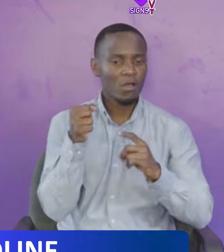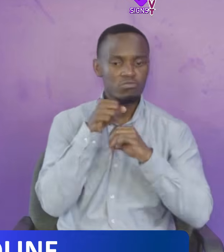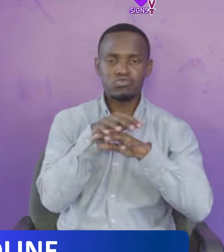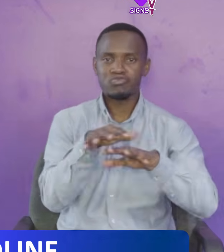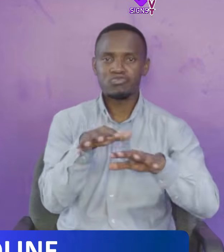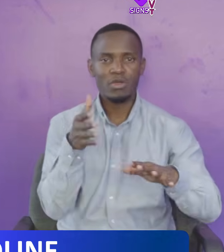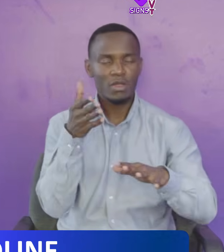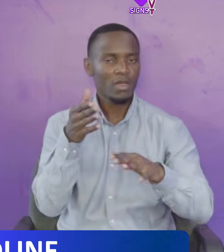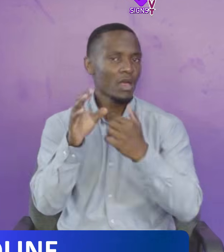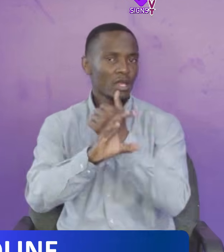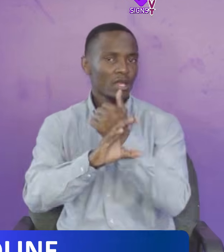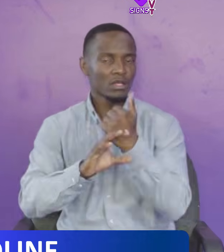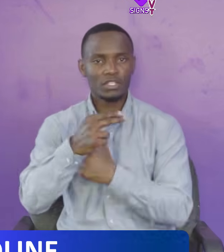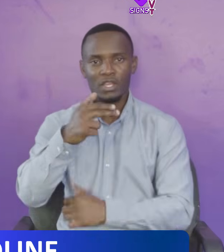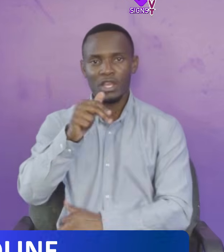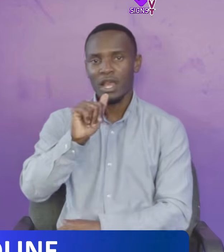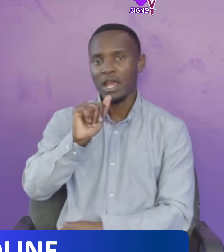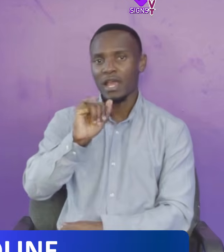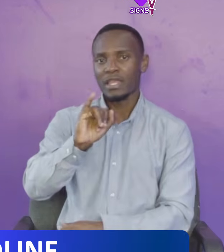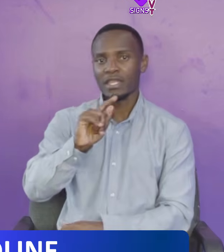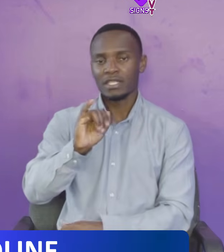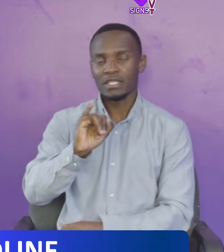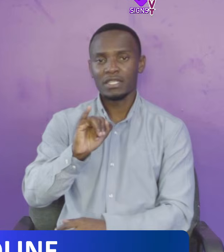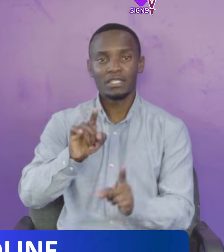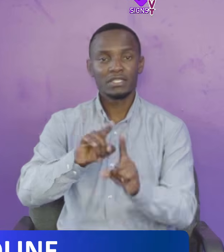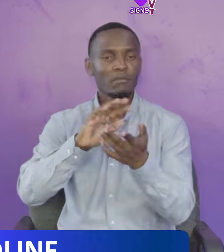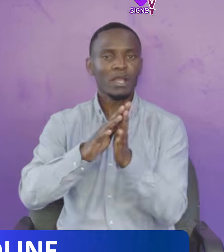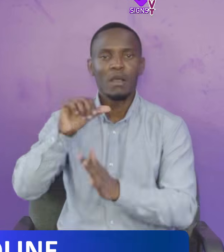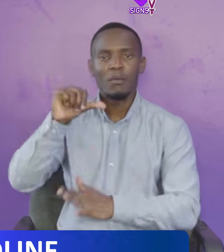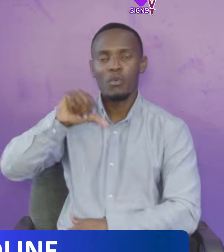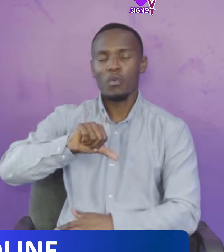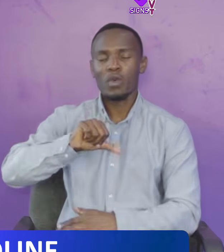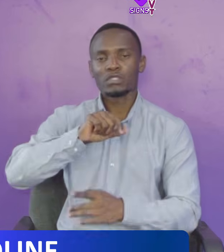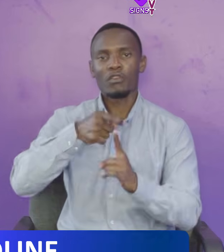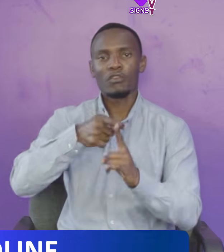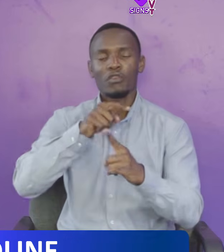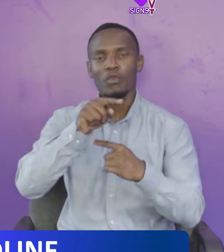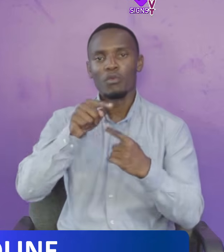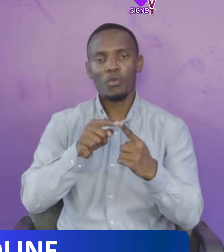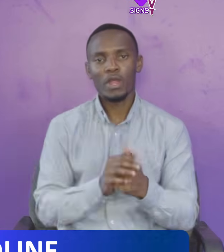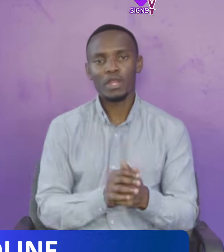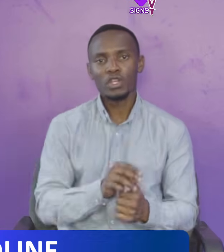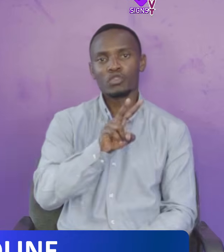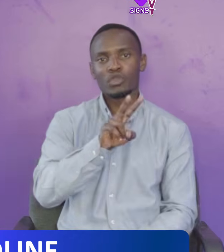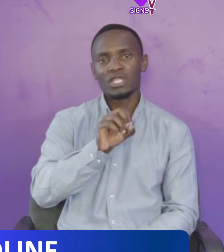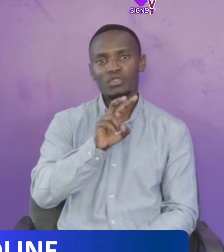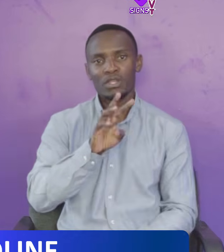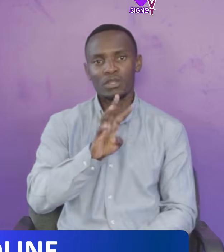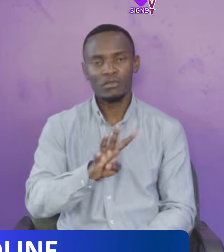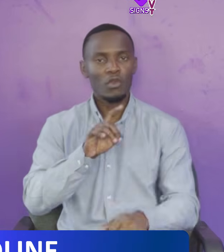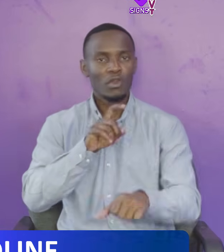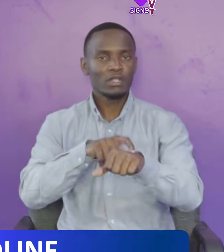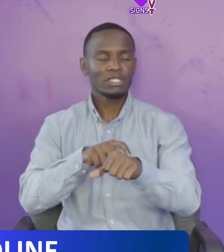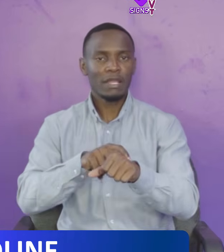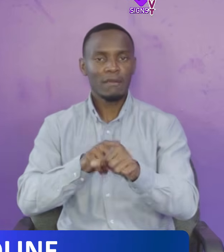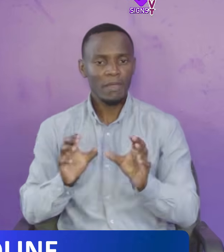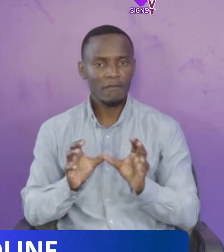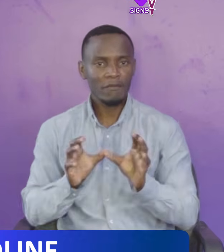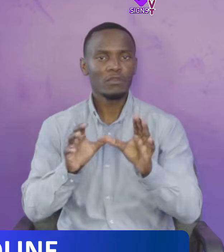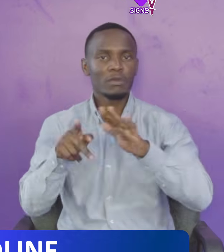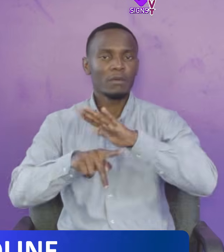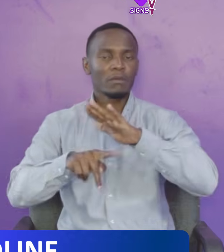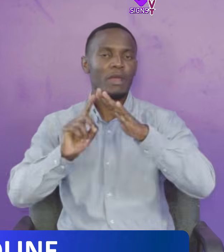only worsened since early 2024, when they forced then Prime Minister Ariel Henry to resign. Now, the